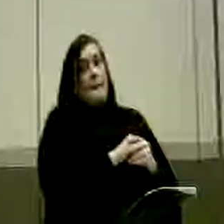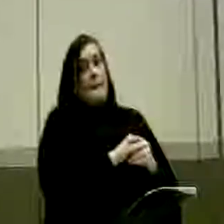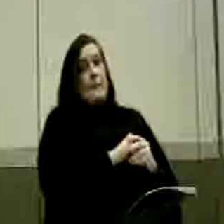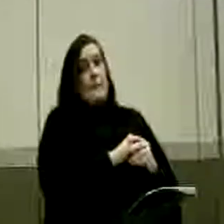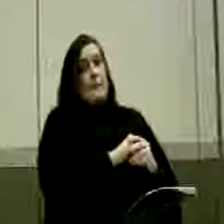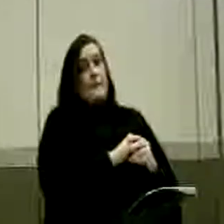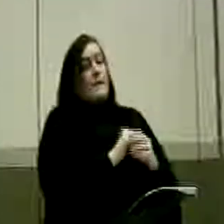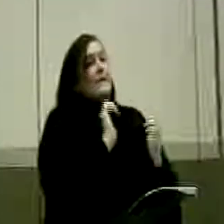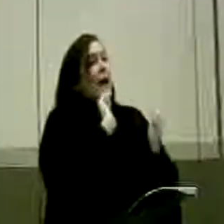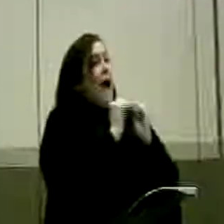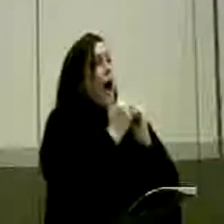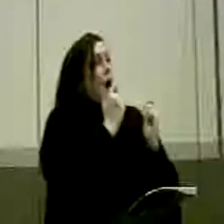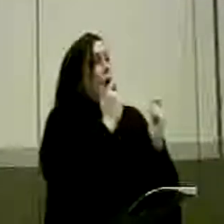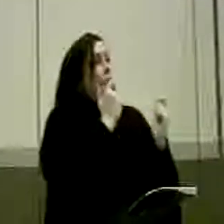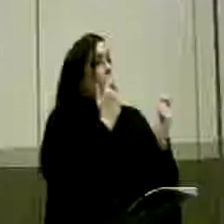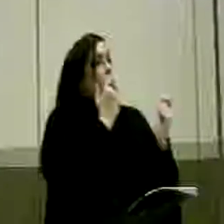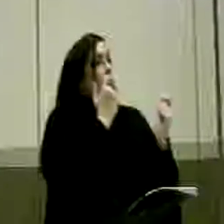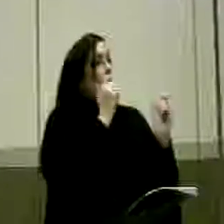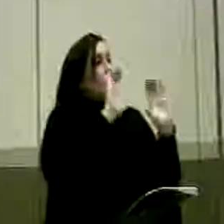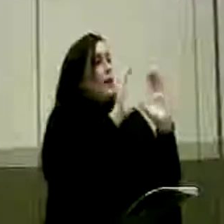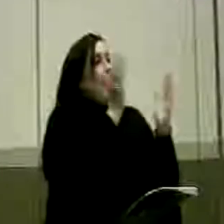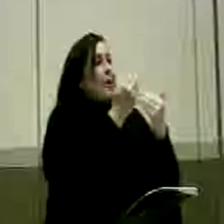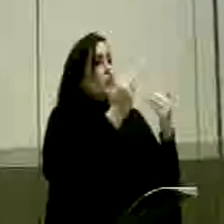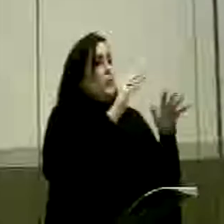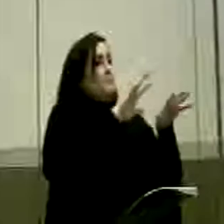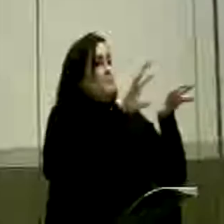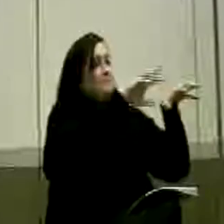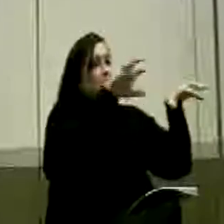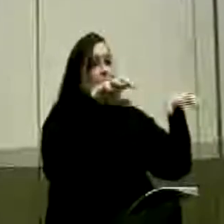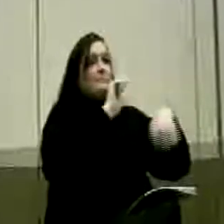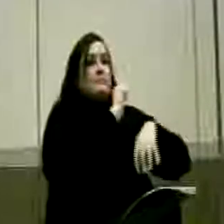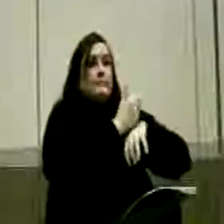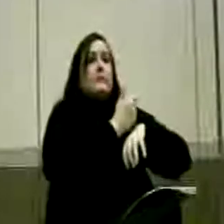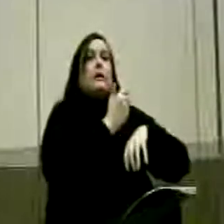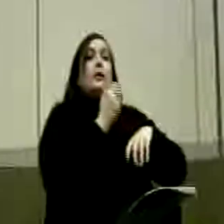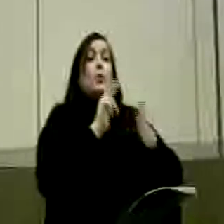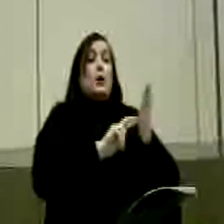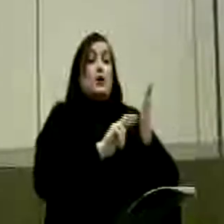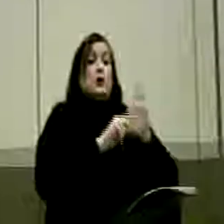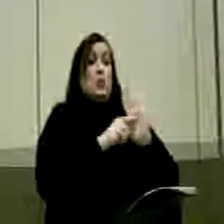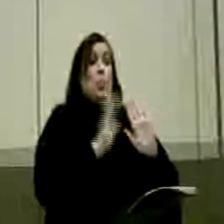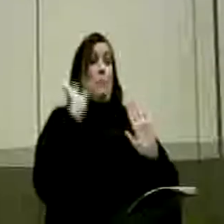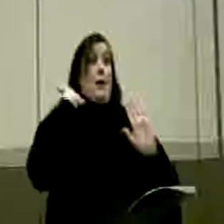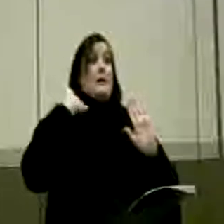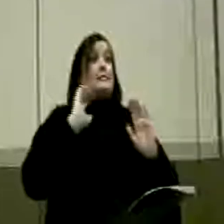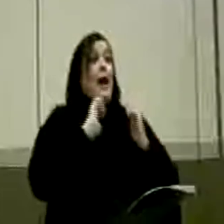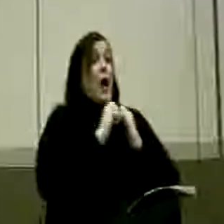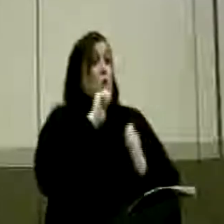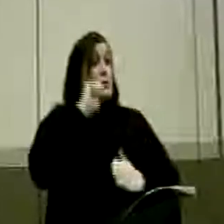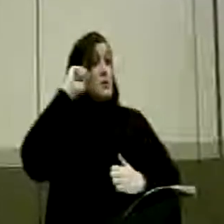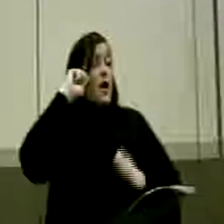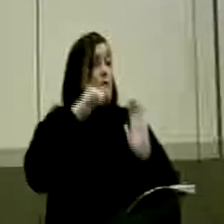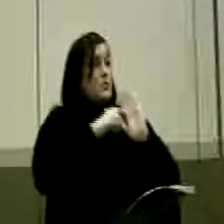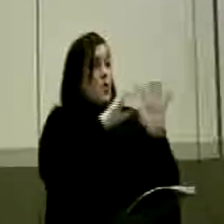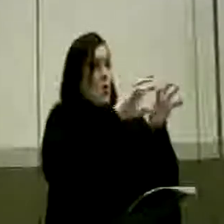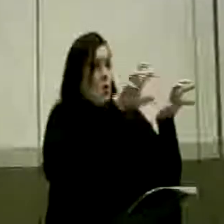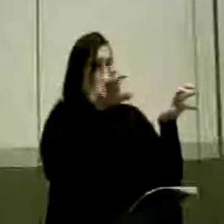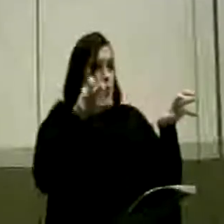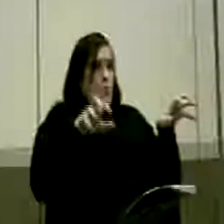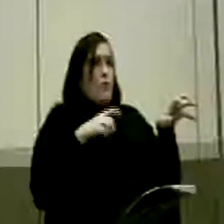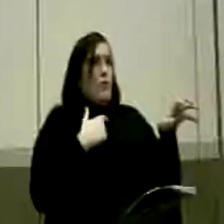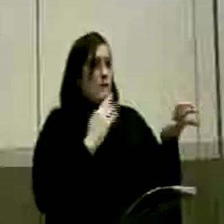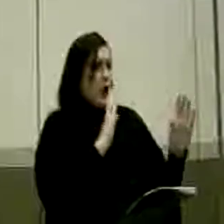how certain classrooms are laid out, and there's been, you know, research in the past to show how deaf teachers lay out their classroom very tuned in